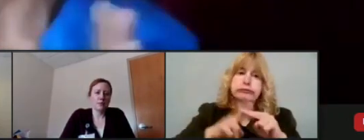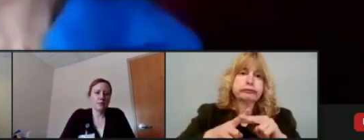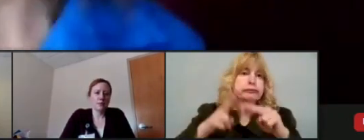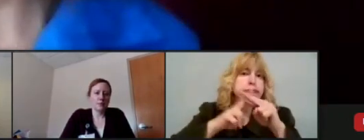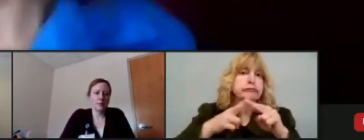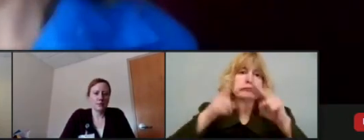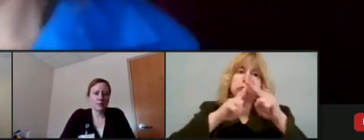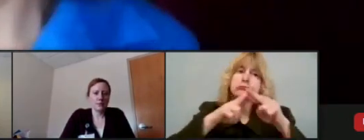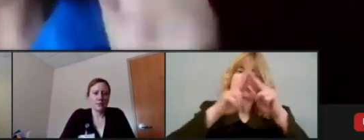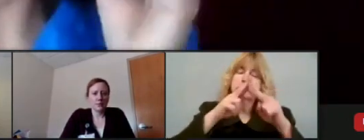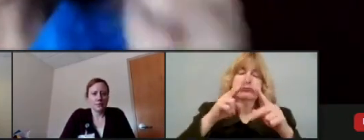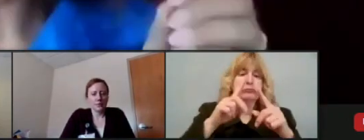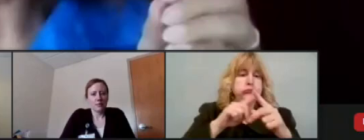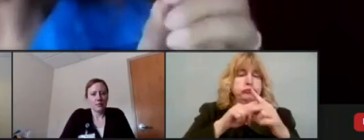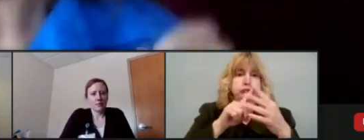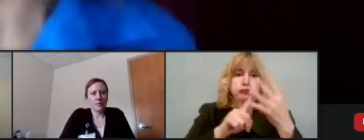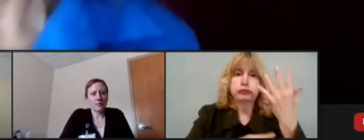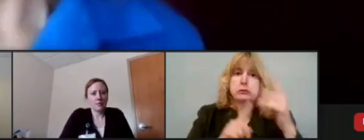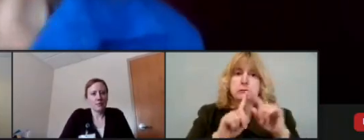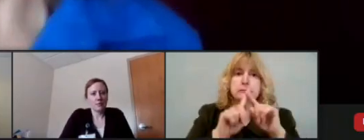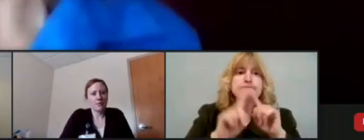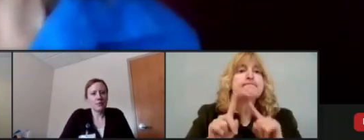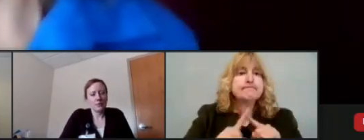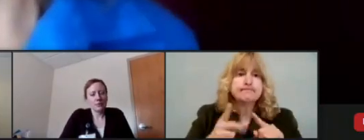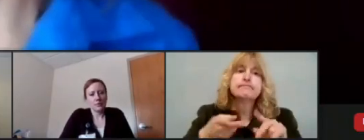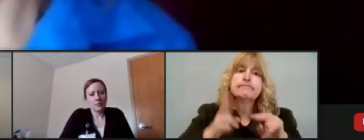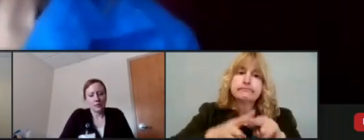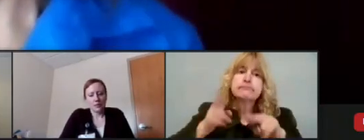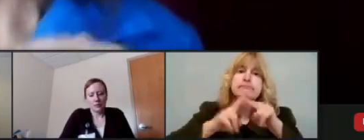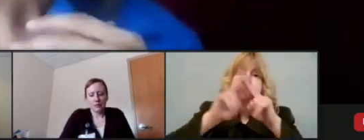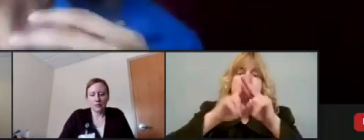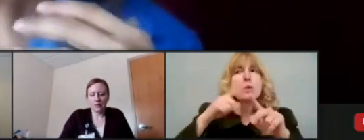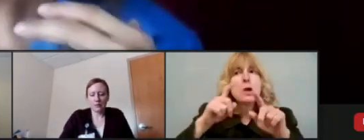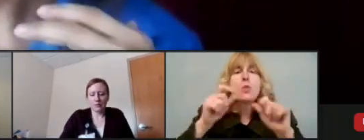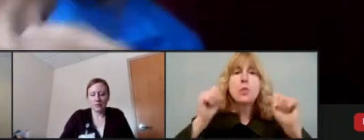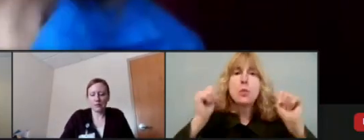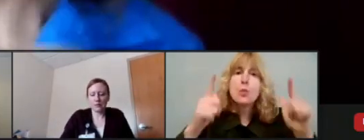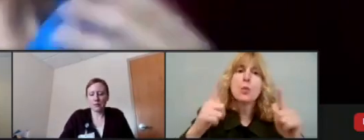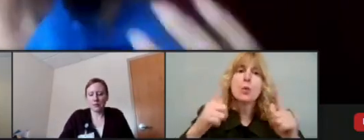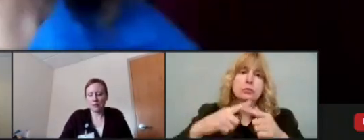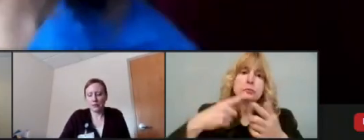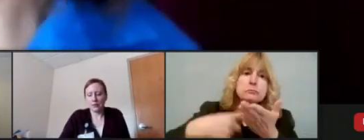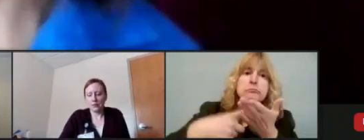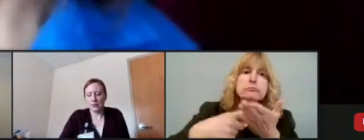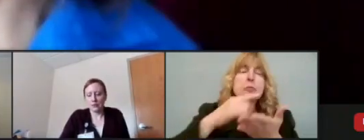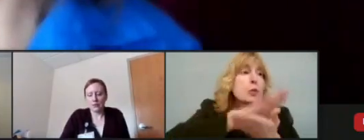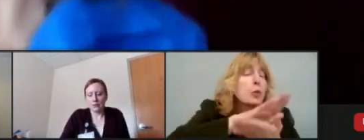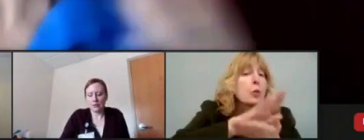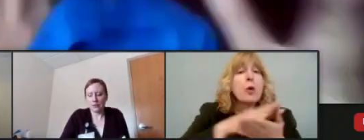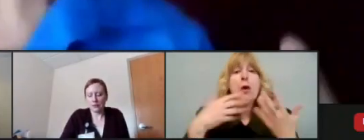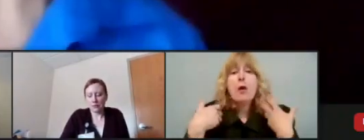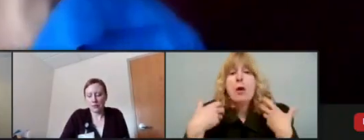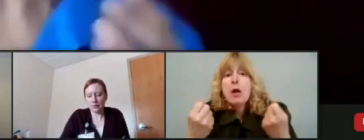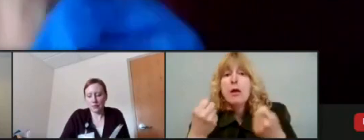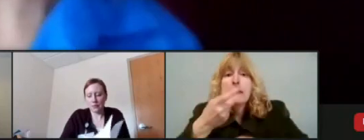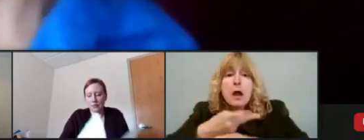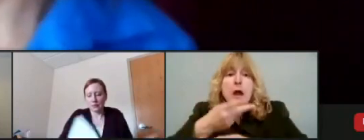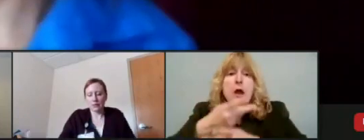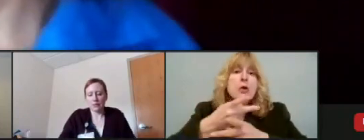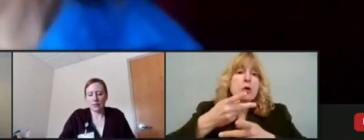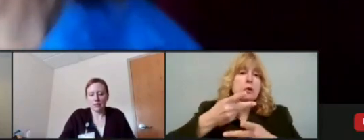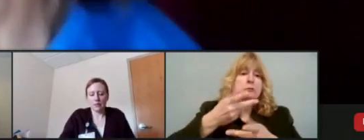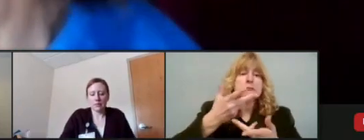system talking about it, whether it's schools, healthcare, social services, all of us